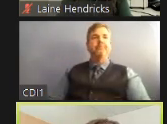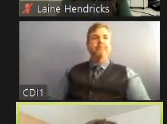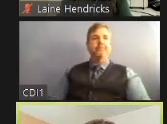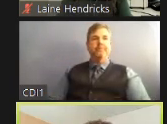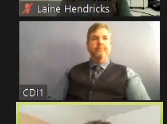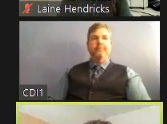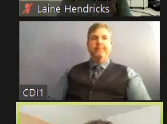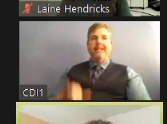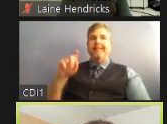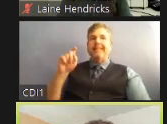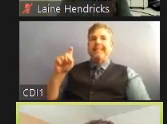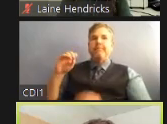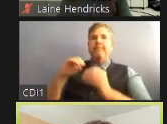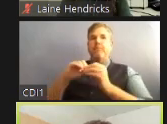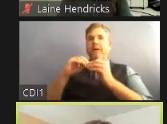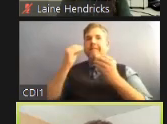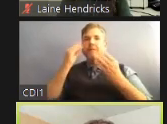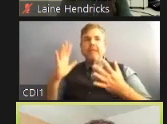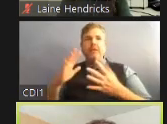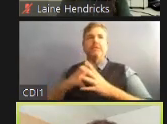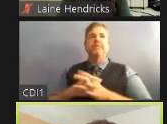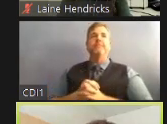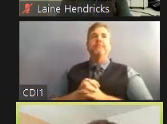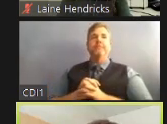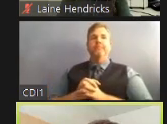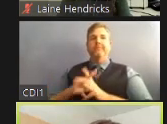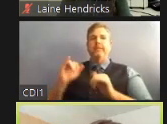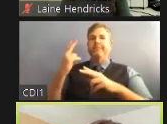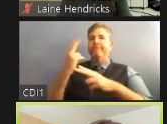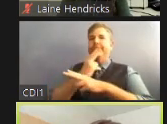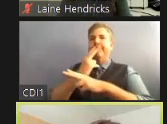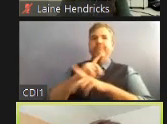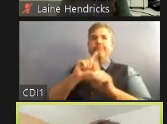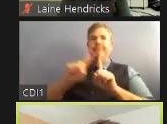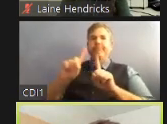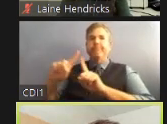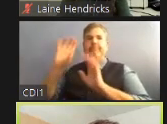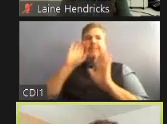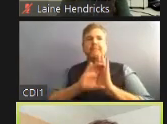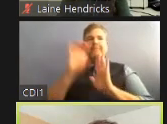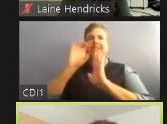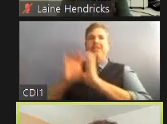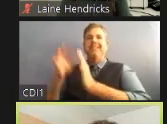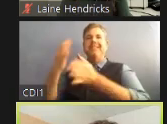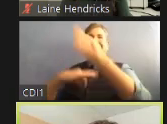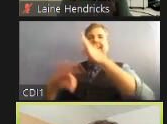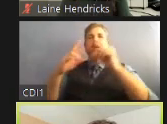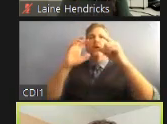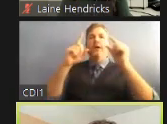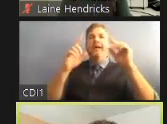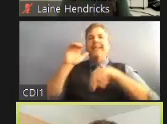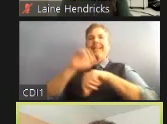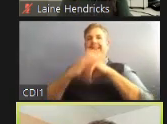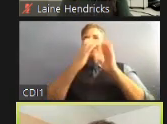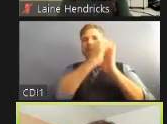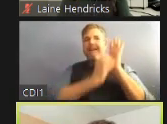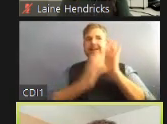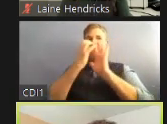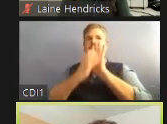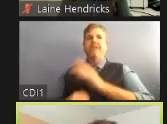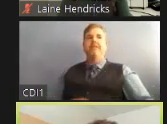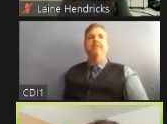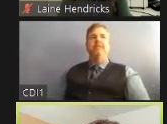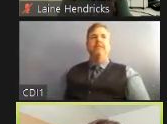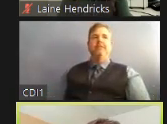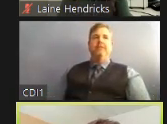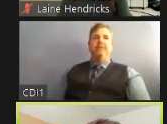really image-based rather than word-based communications, based on the diversity of, it's not just Spanish speaking, but